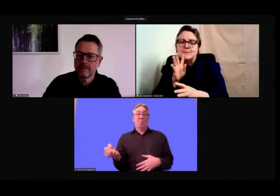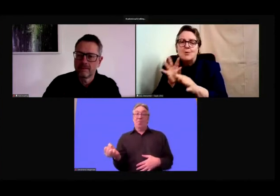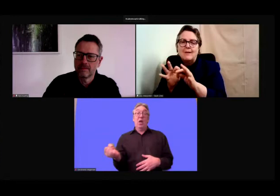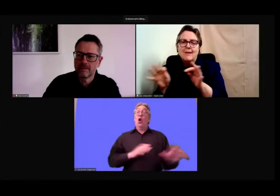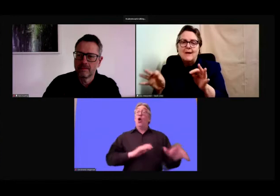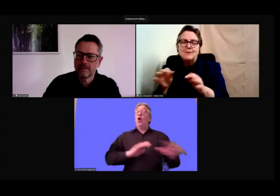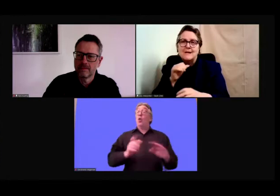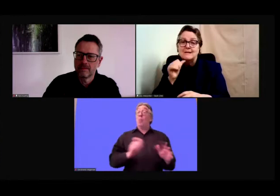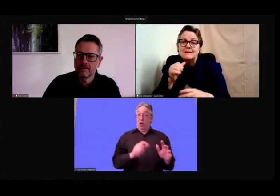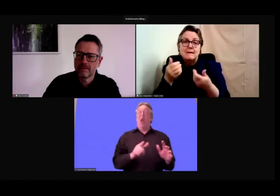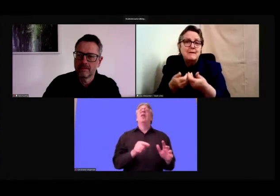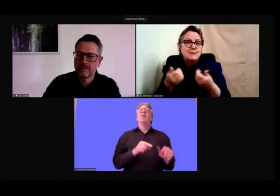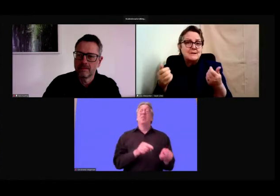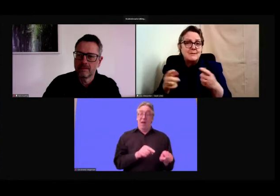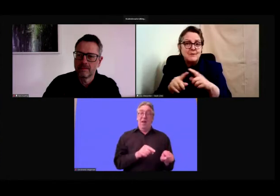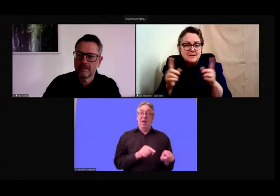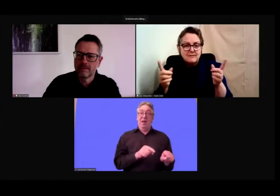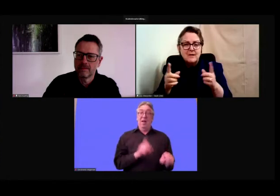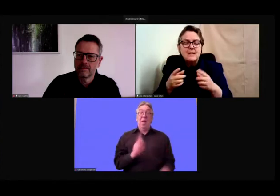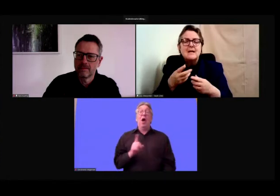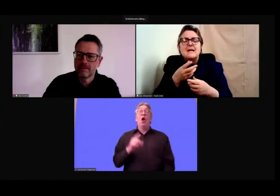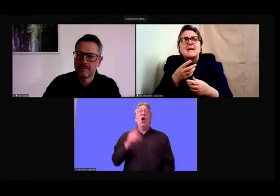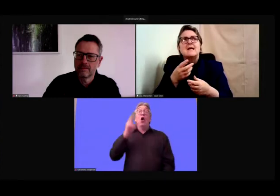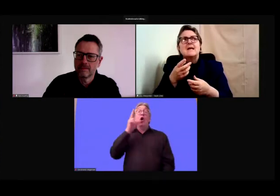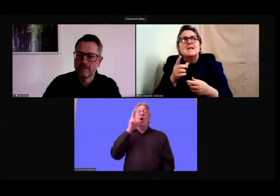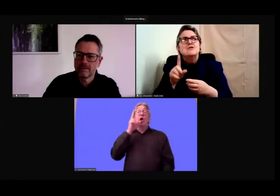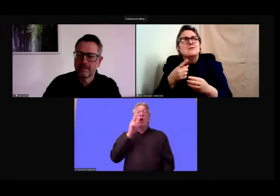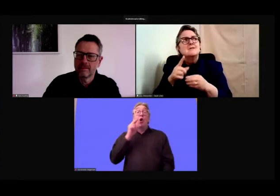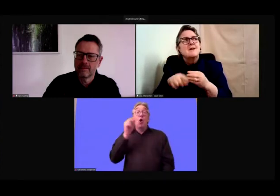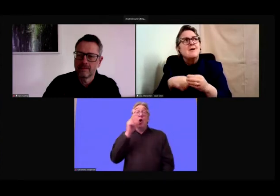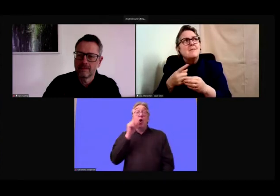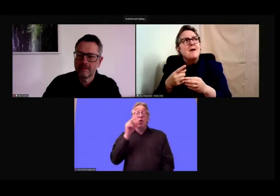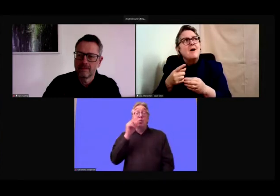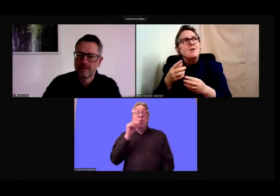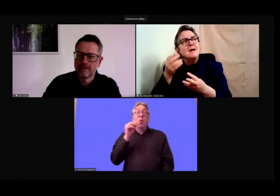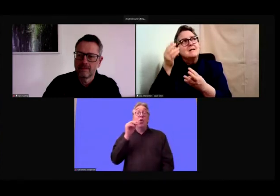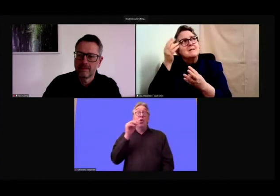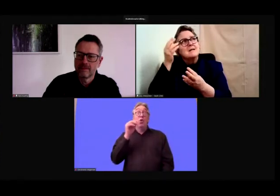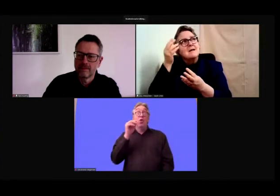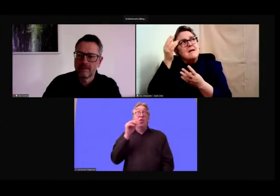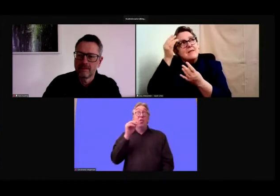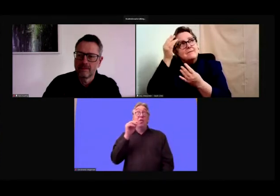thinking for speaking extends to thinking for signing.